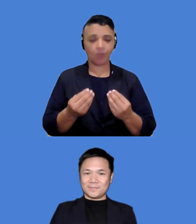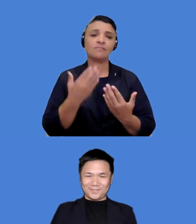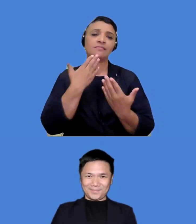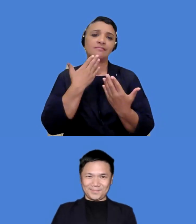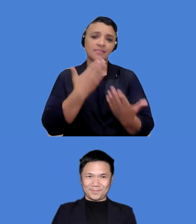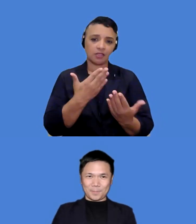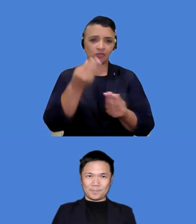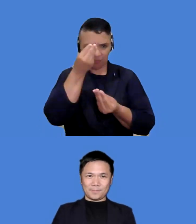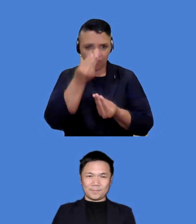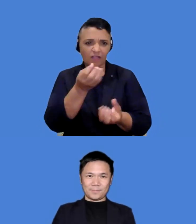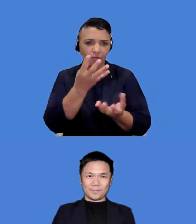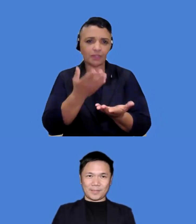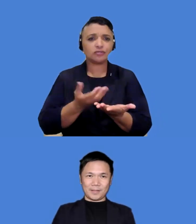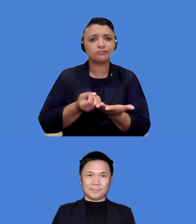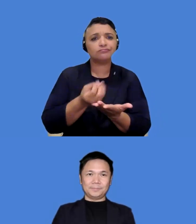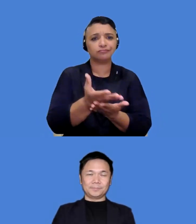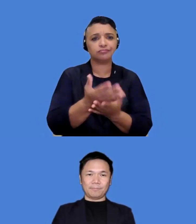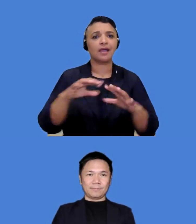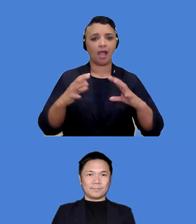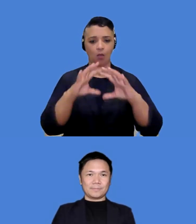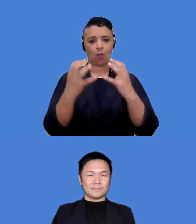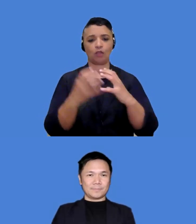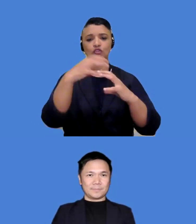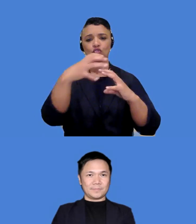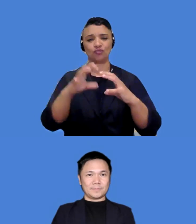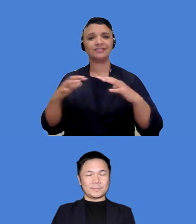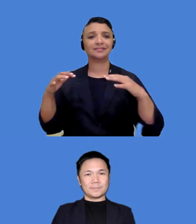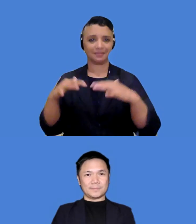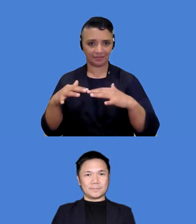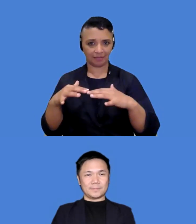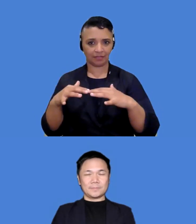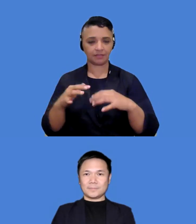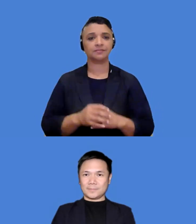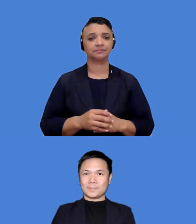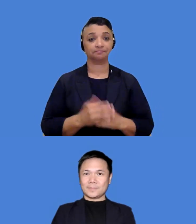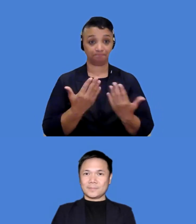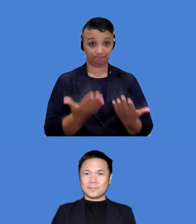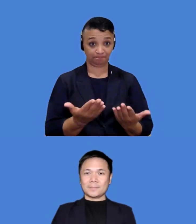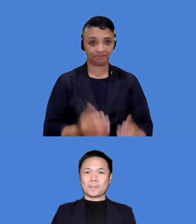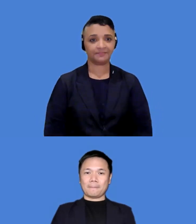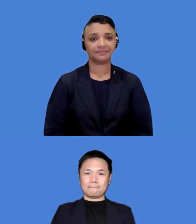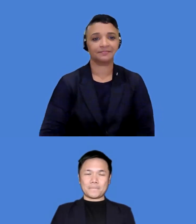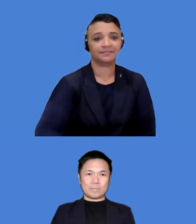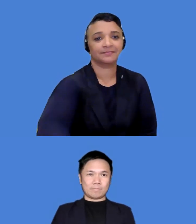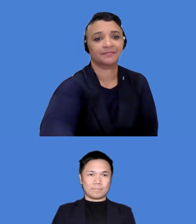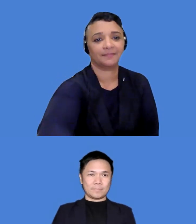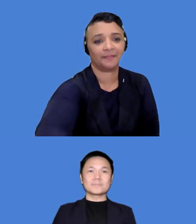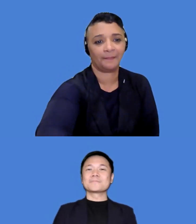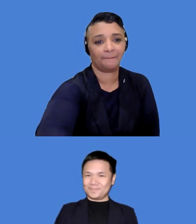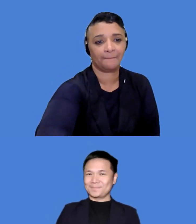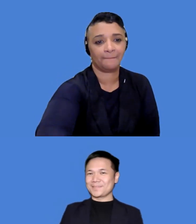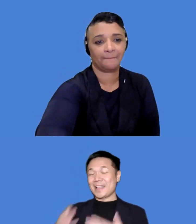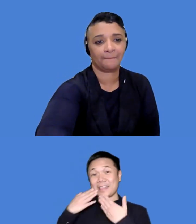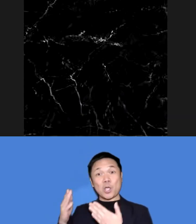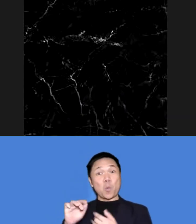sharing information about the regional summits. Just to recall, we're having 2 regional summits coming up,